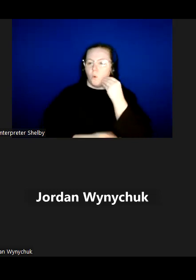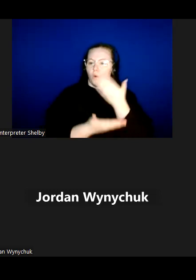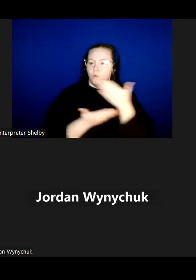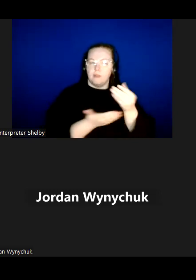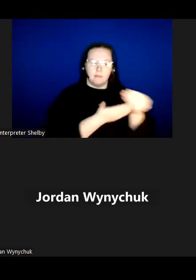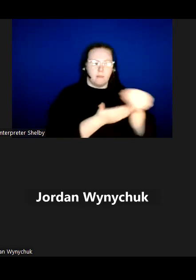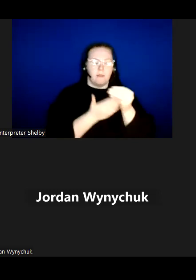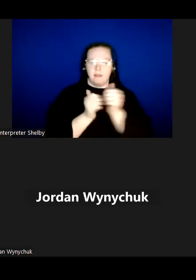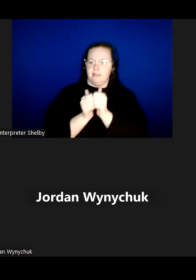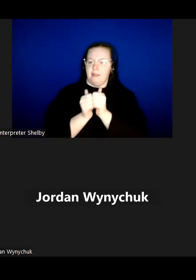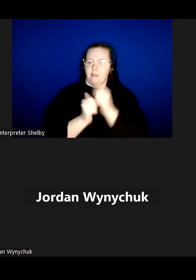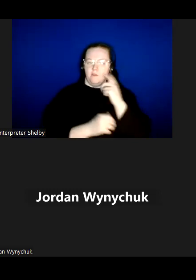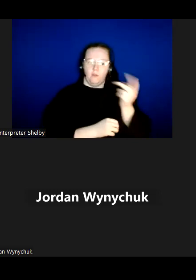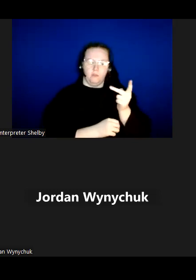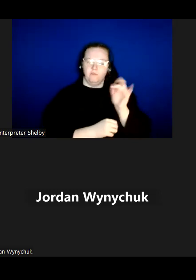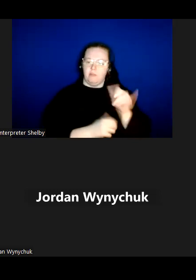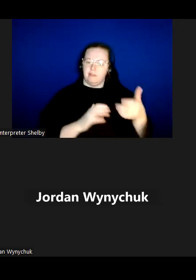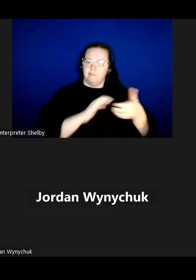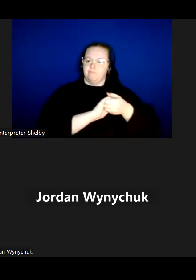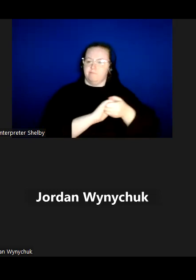property that we see.